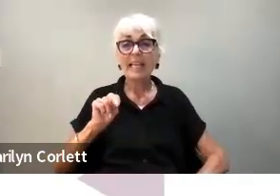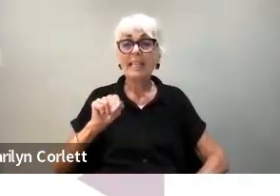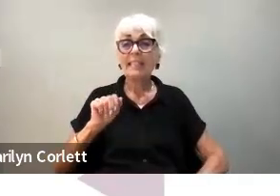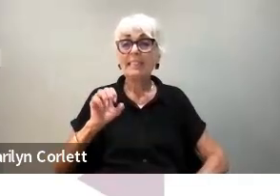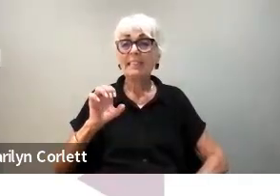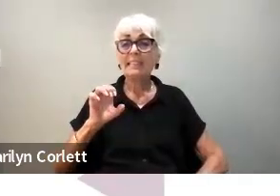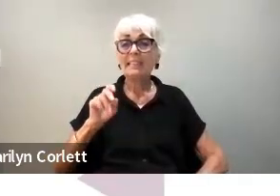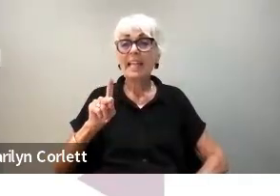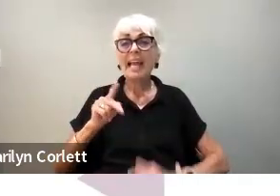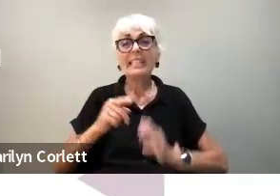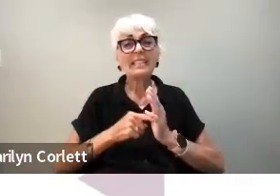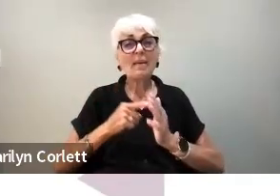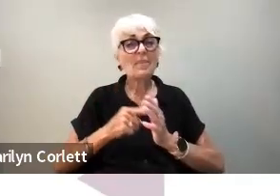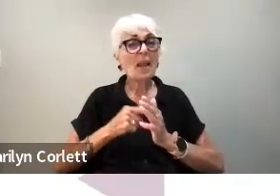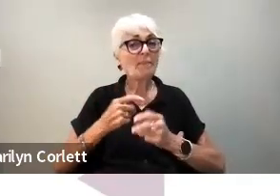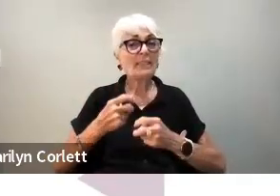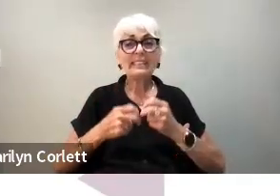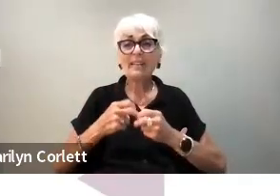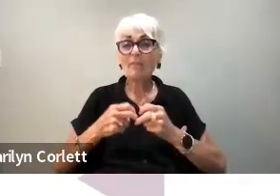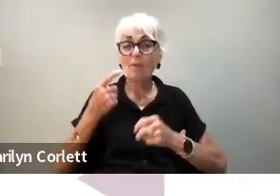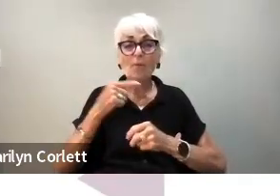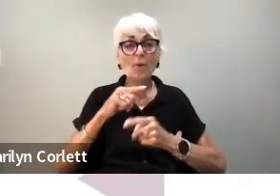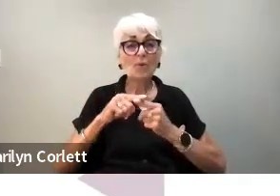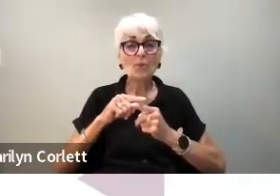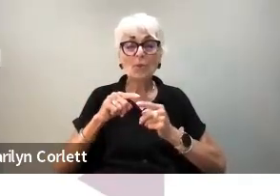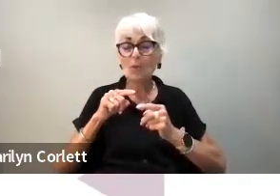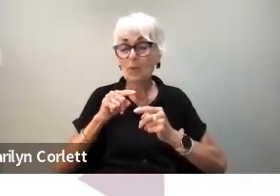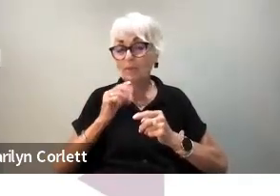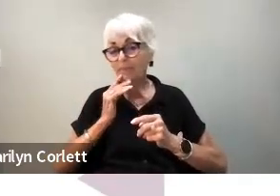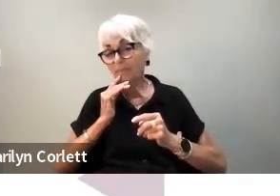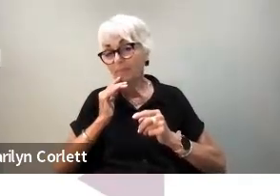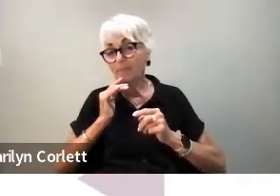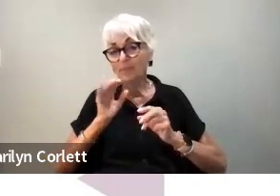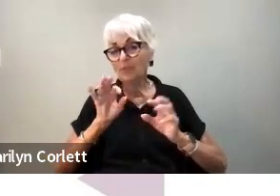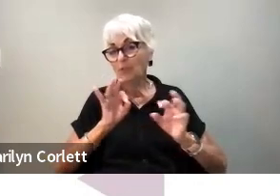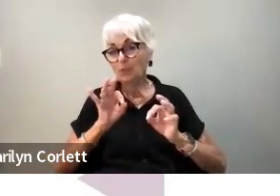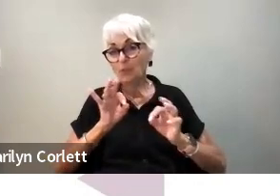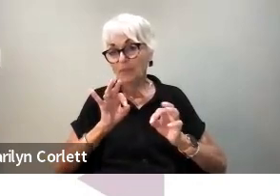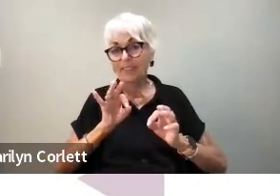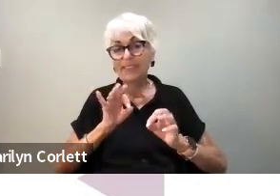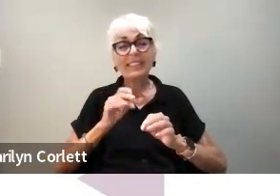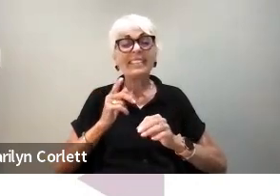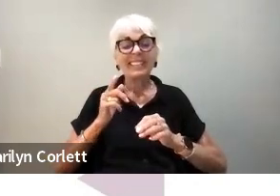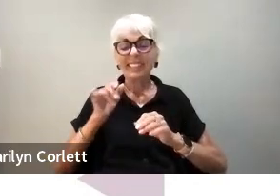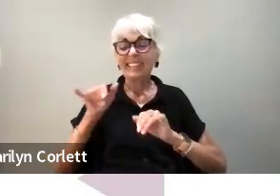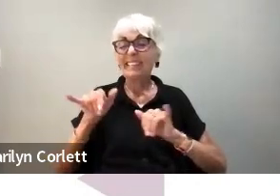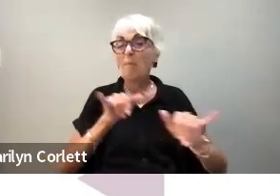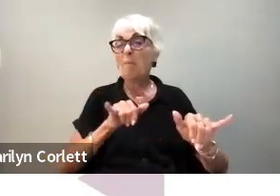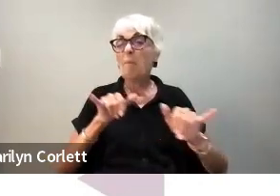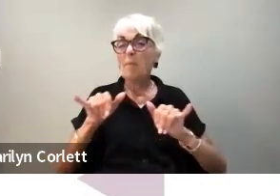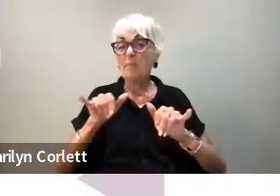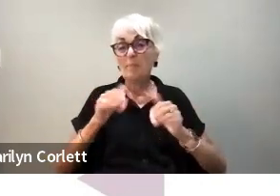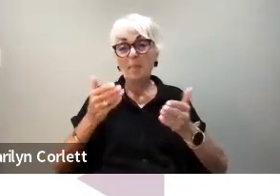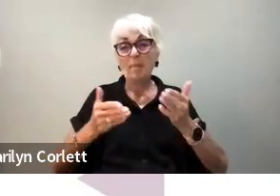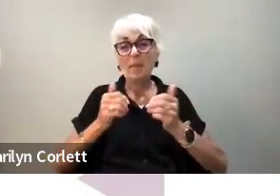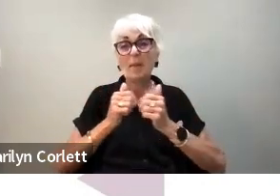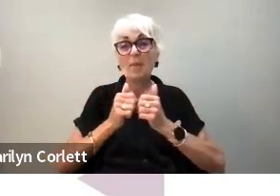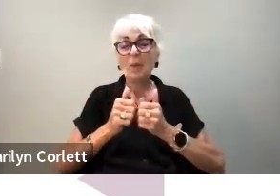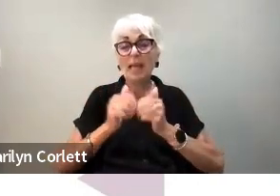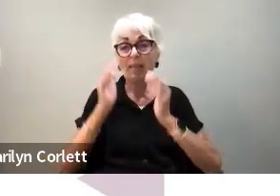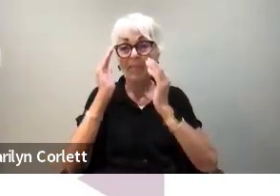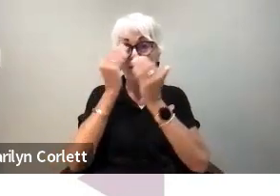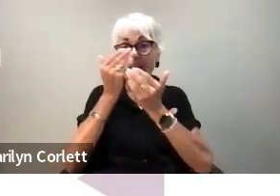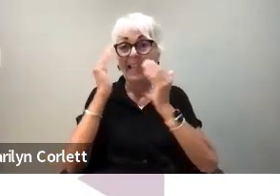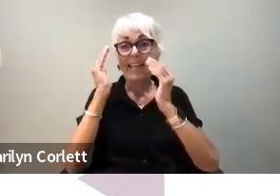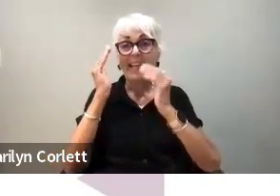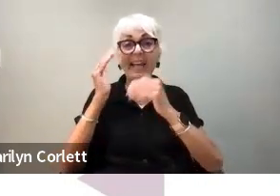really difficult for her to choose the snack that she wants. And so this can be the same when passing out Halloween candy. So